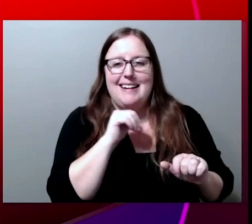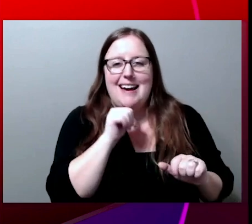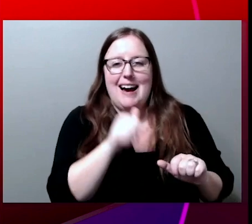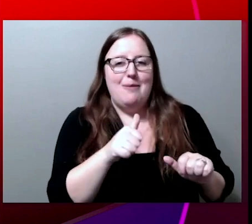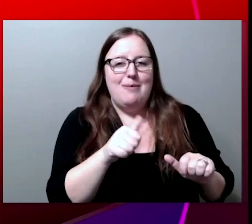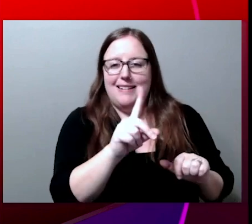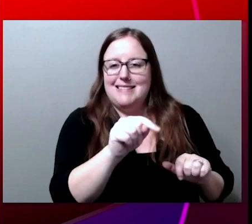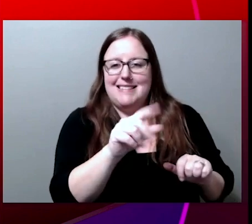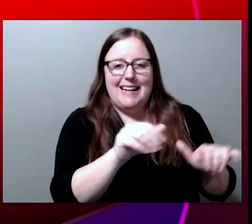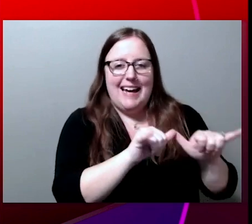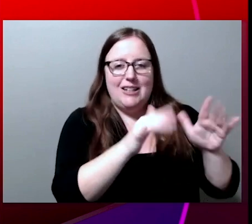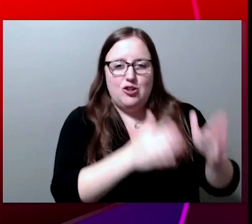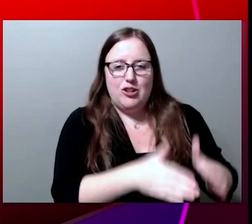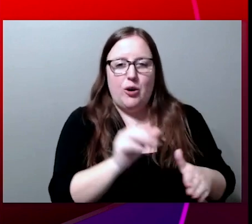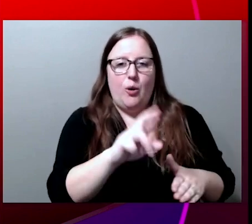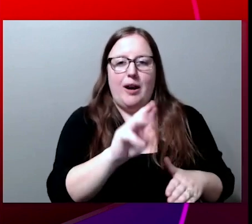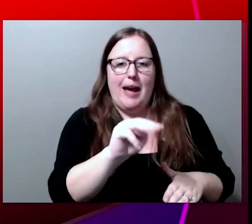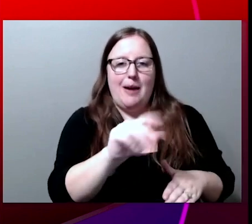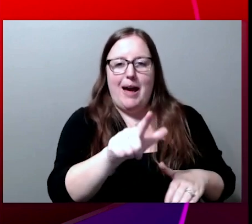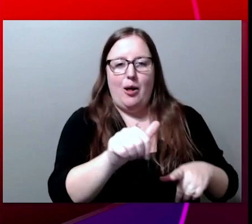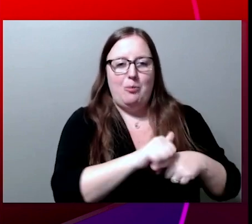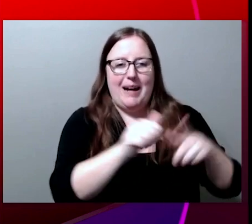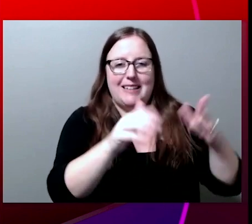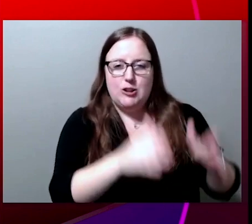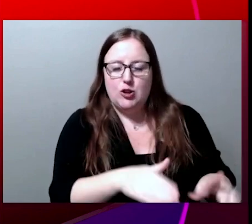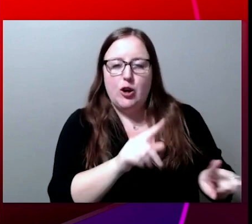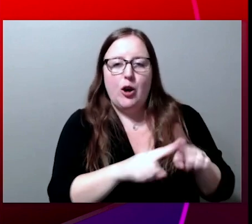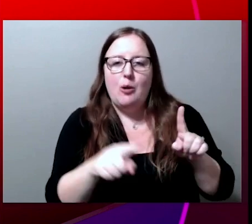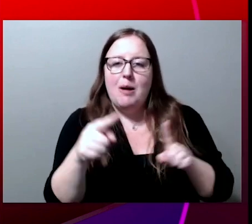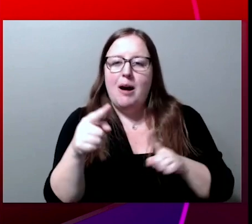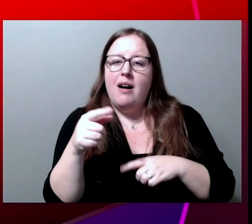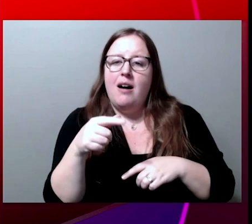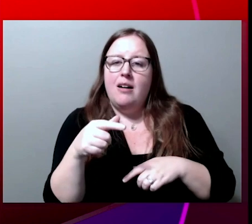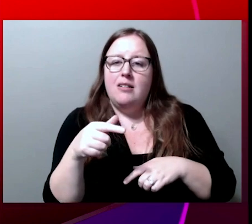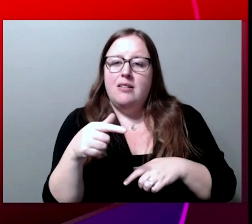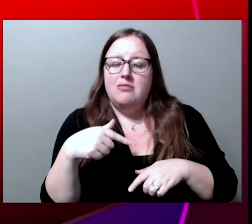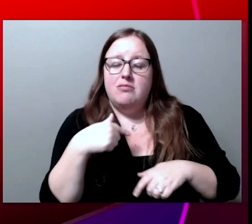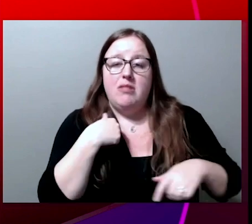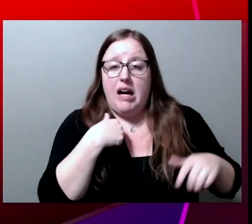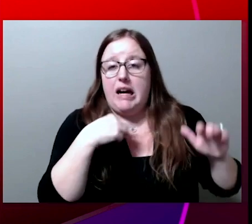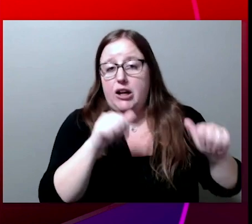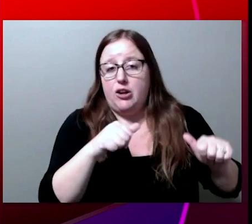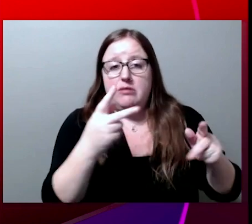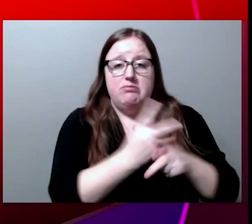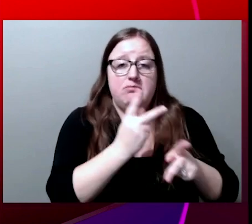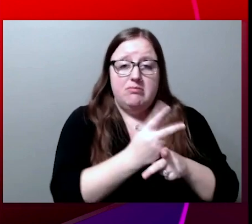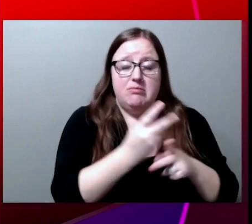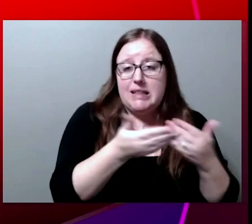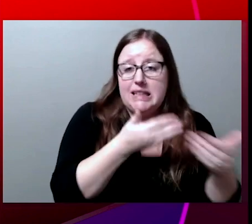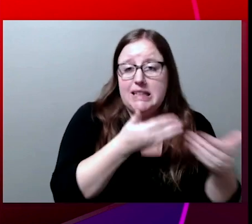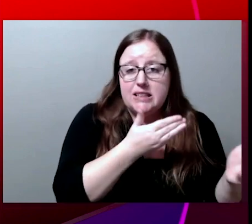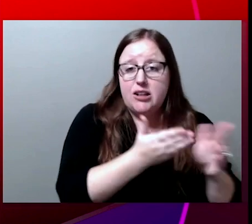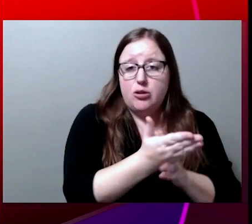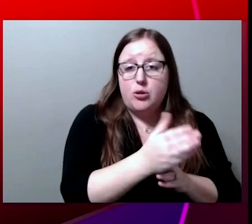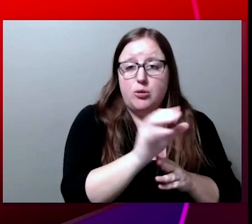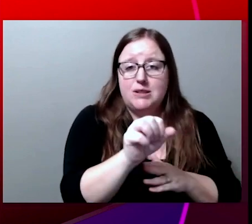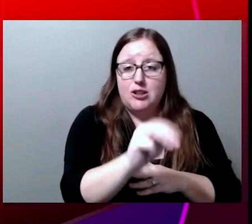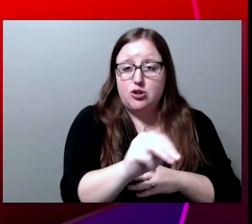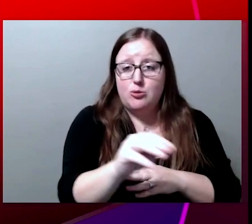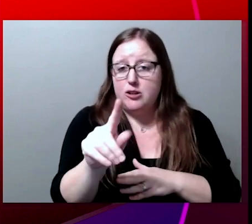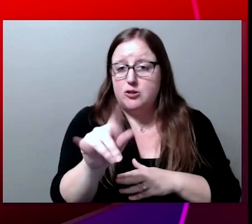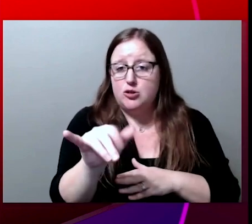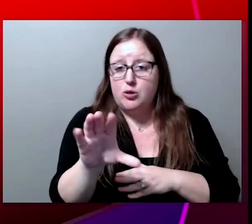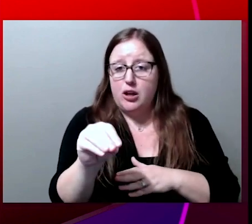or ML practitioner, but I've gone and I've been able to navigate very easily through SageMaker Studio, for